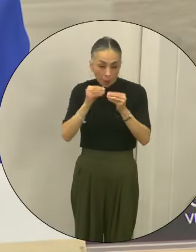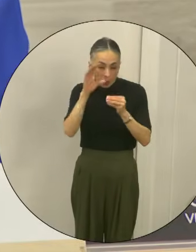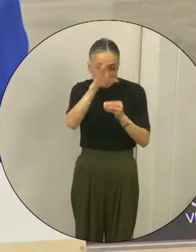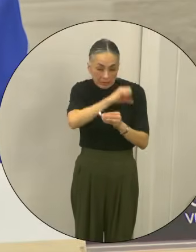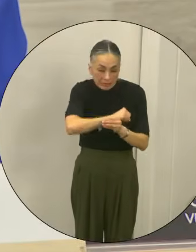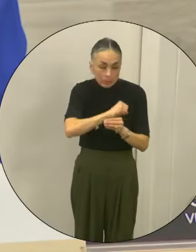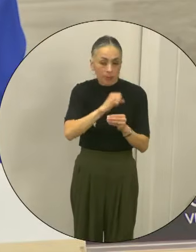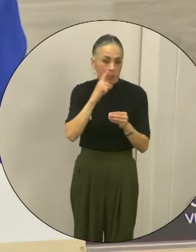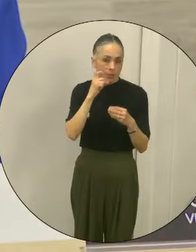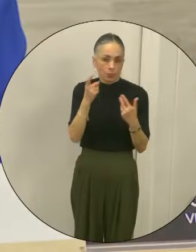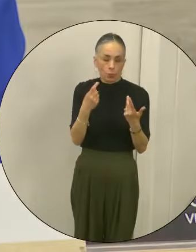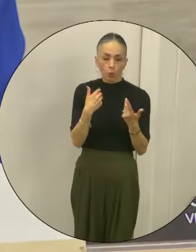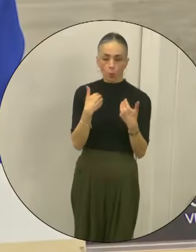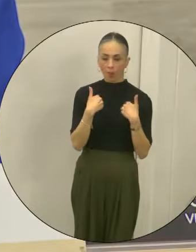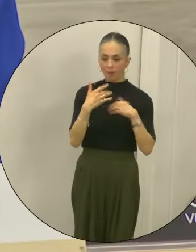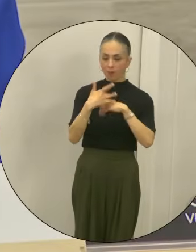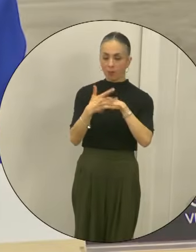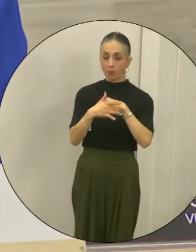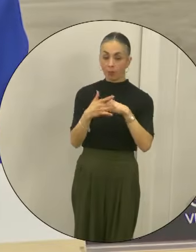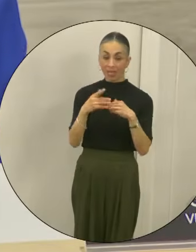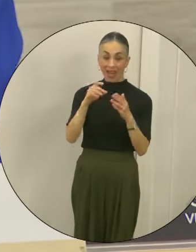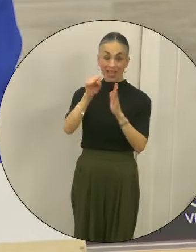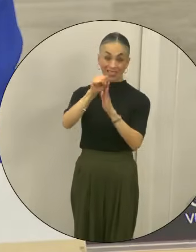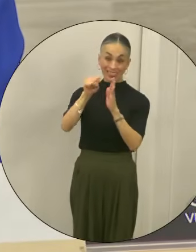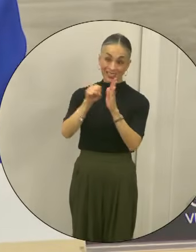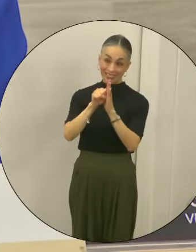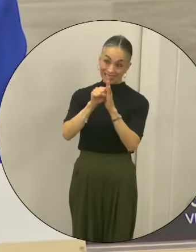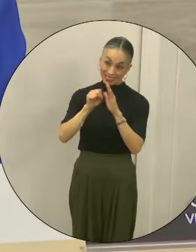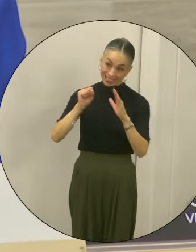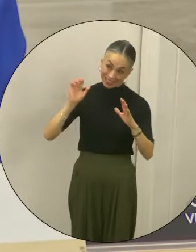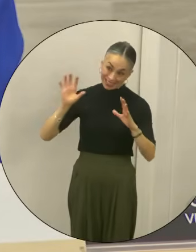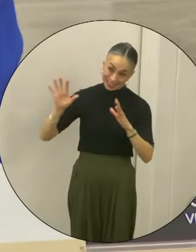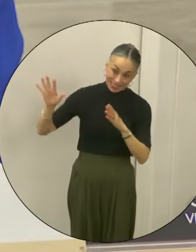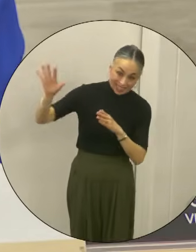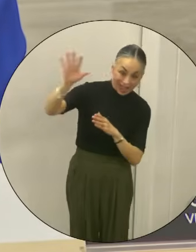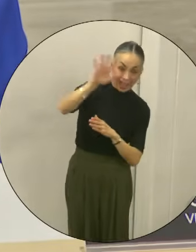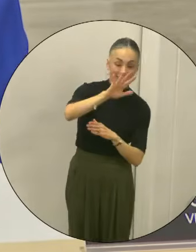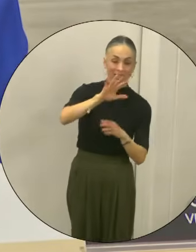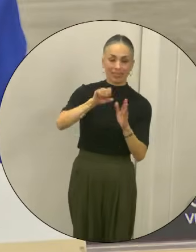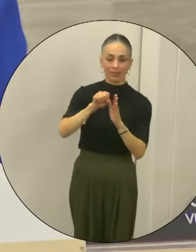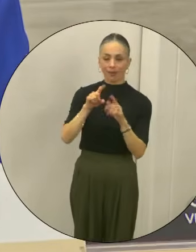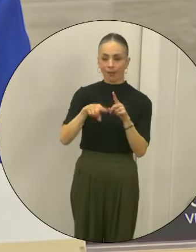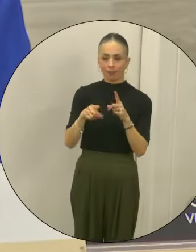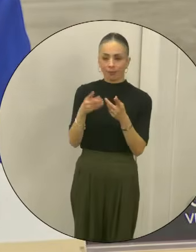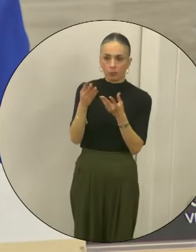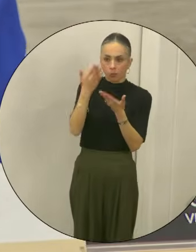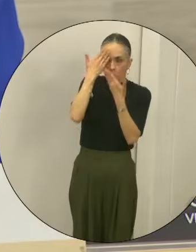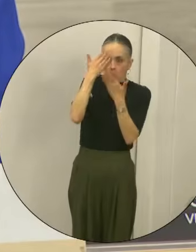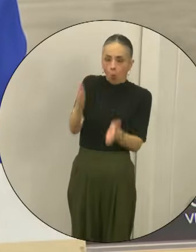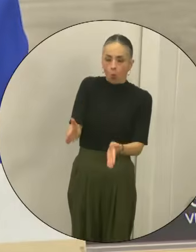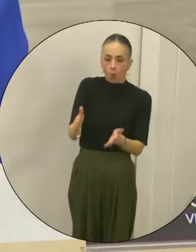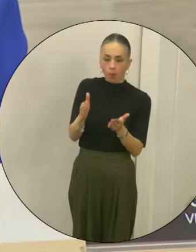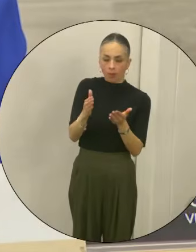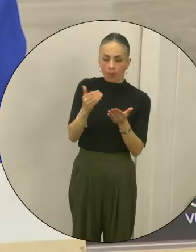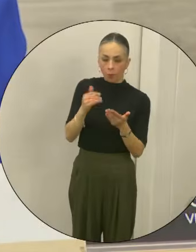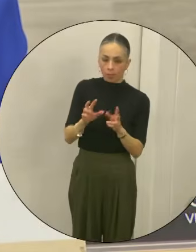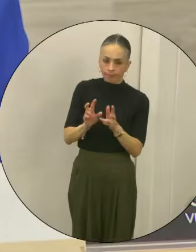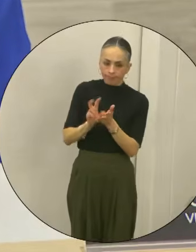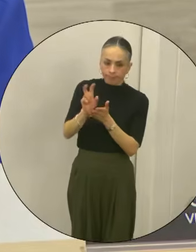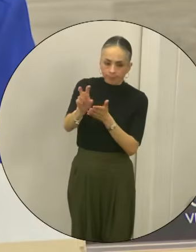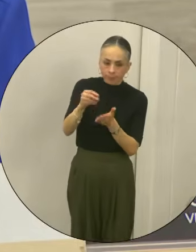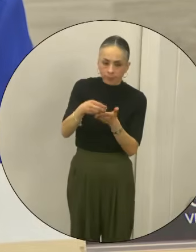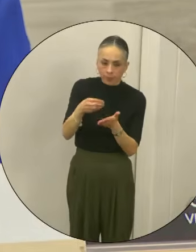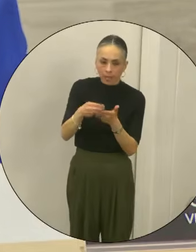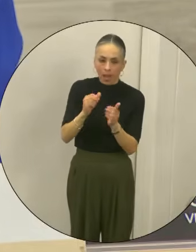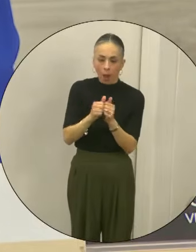have availability, but that doesn't tell us as a state, if we made an investment, how we could move the needle as